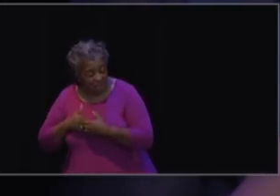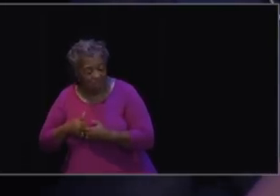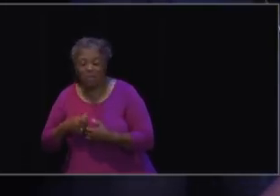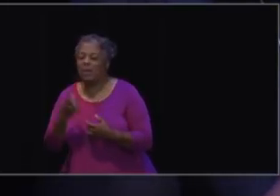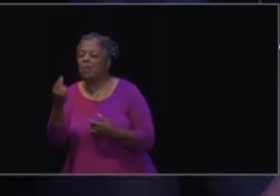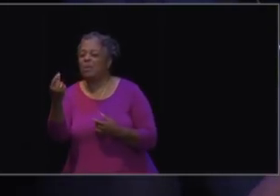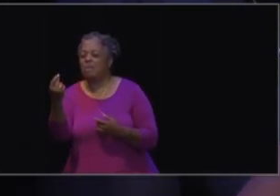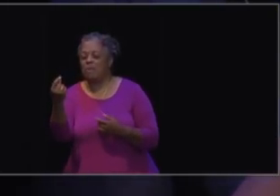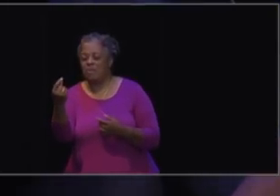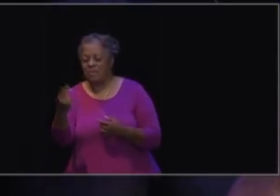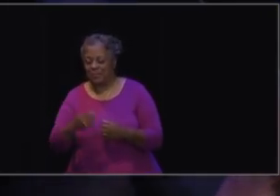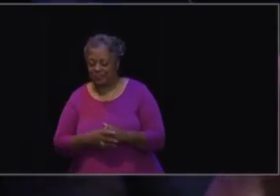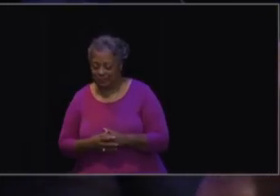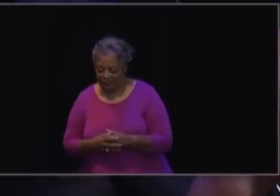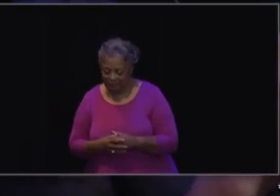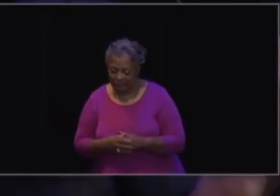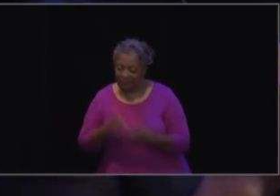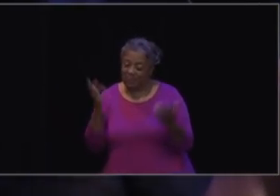One more.